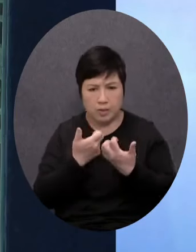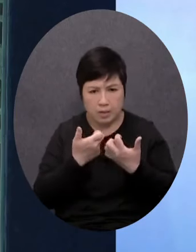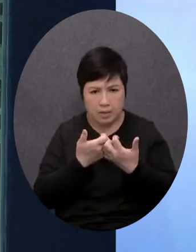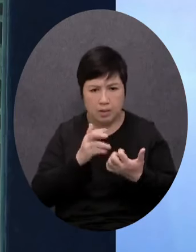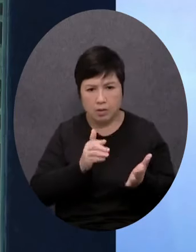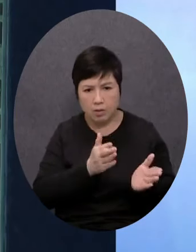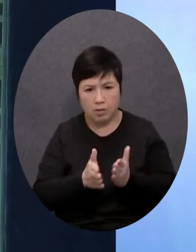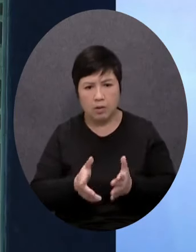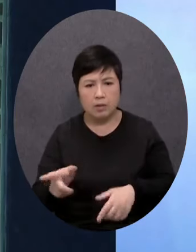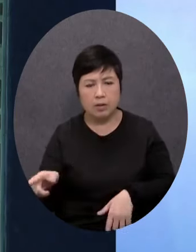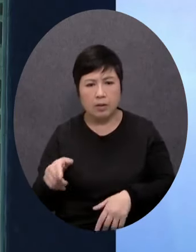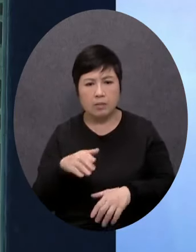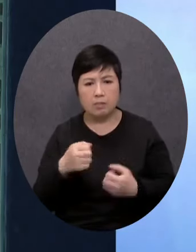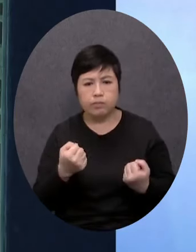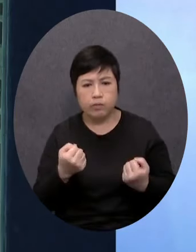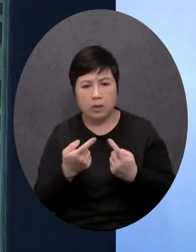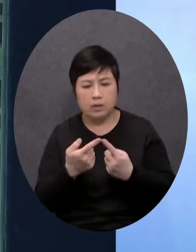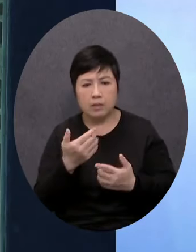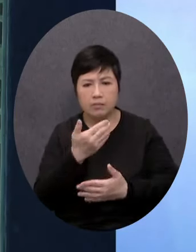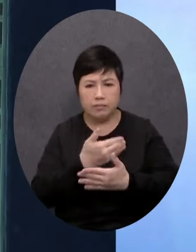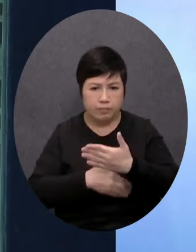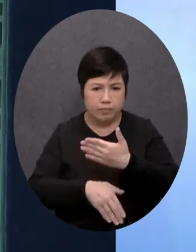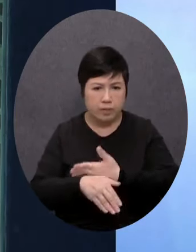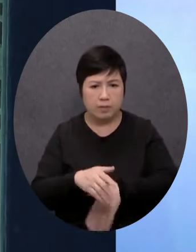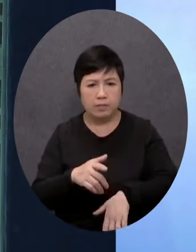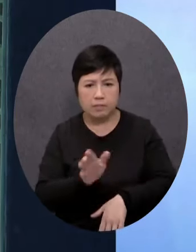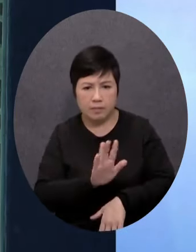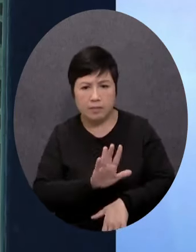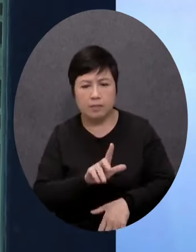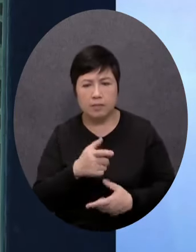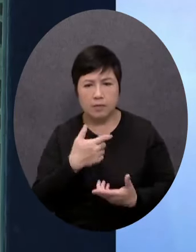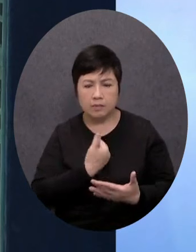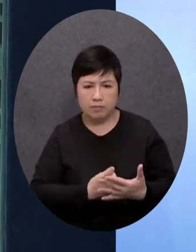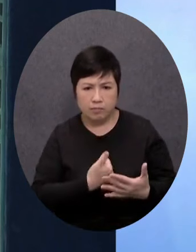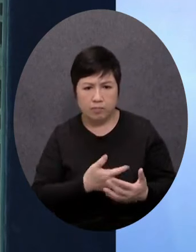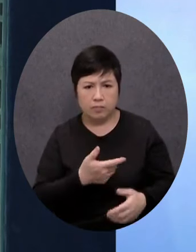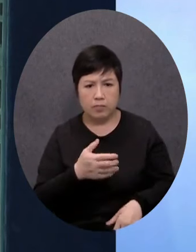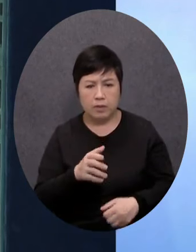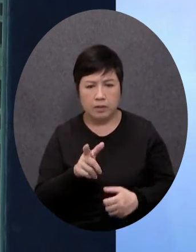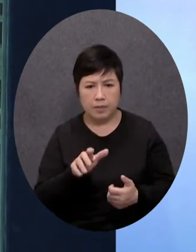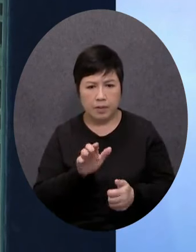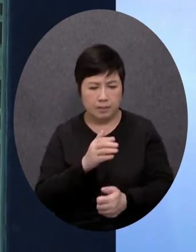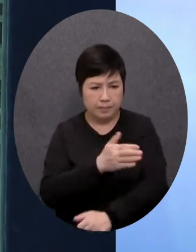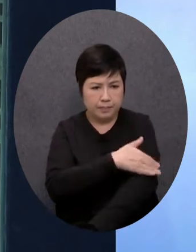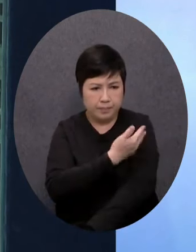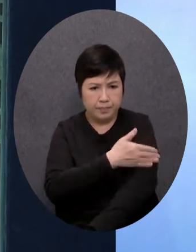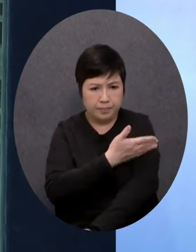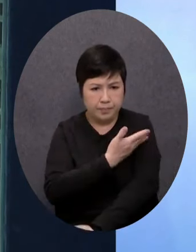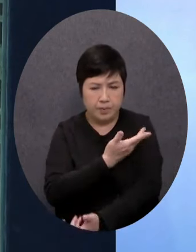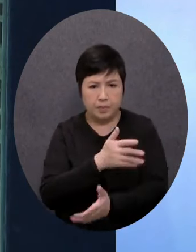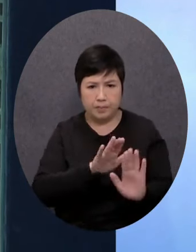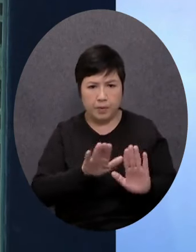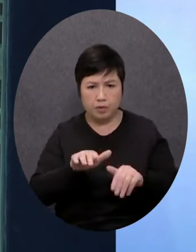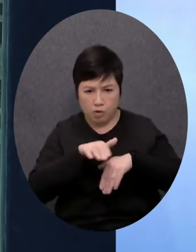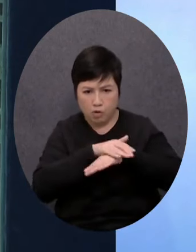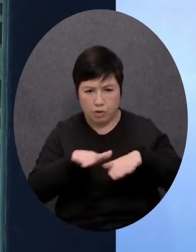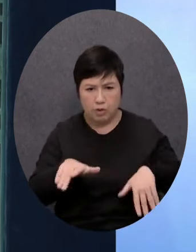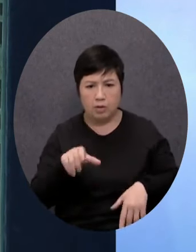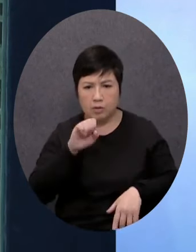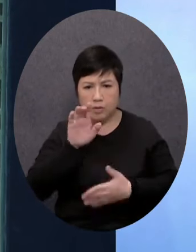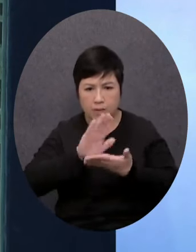to address civilian harm, humanitarian suffering, and the safety of aid workers. He made clear that